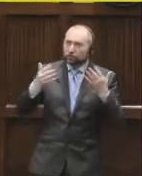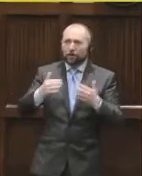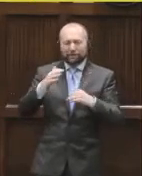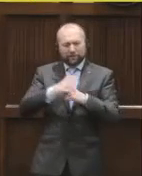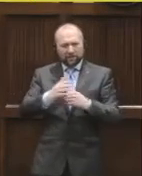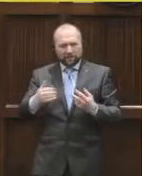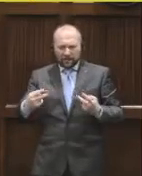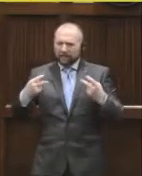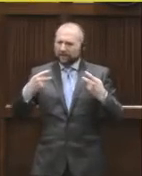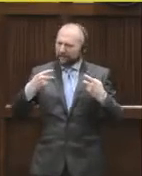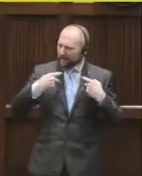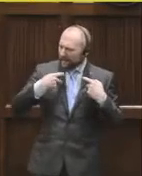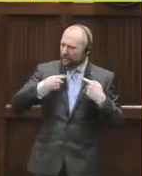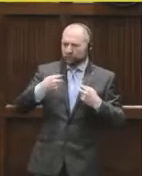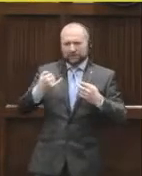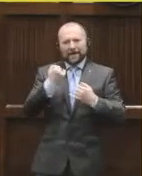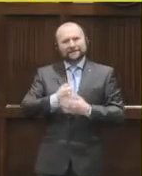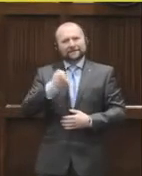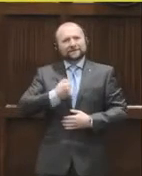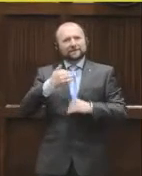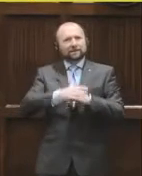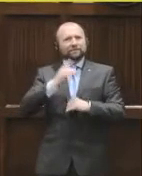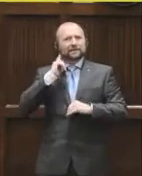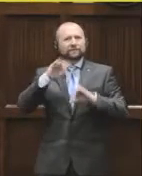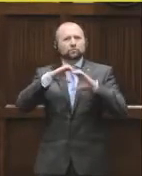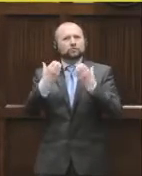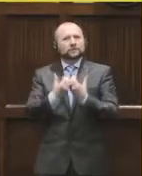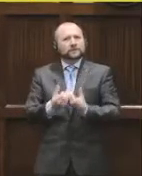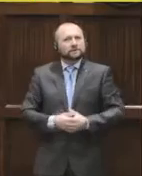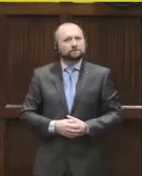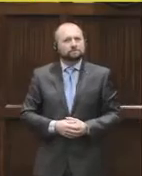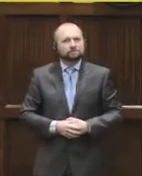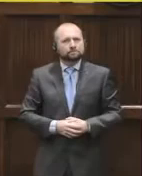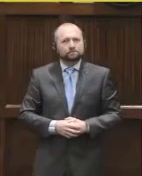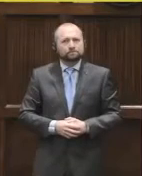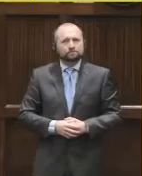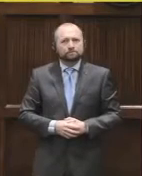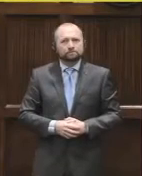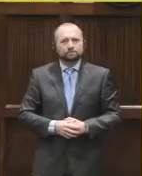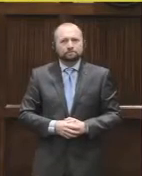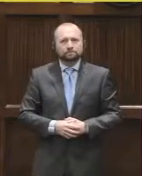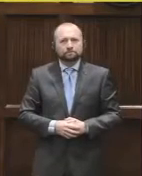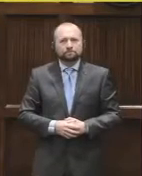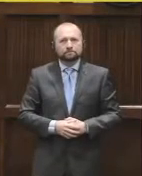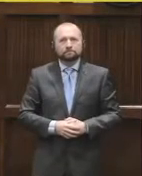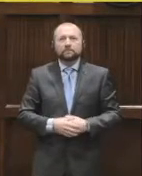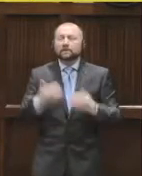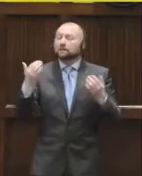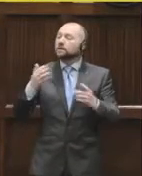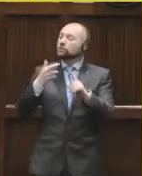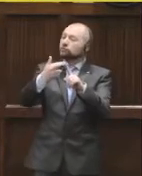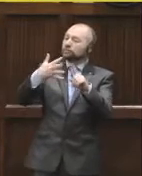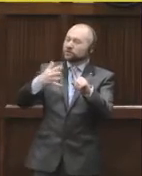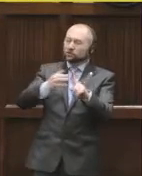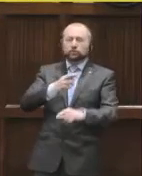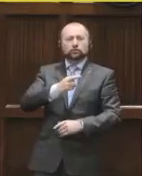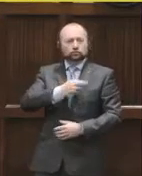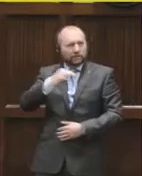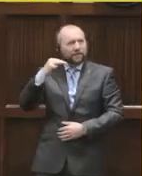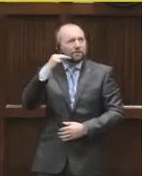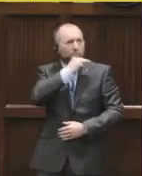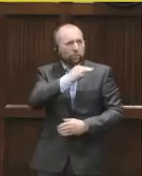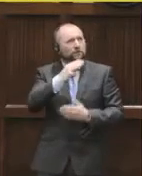linguistic identity of our deaf community. The recognition is a very important step towards